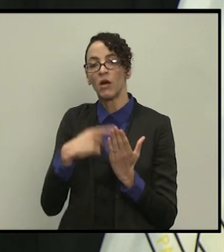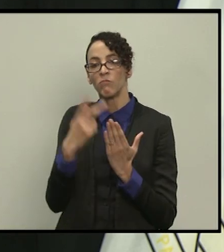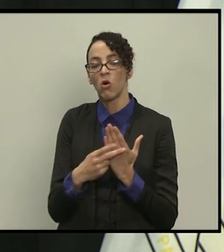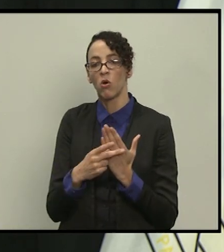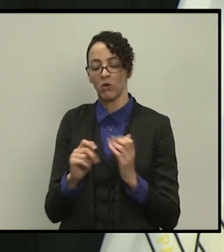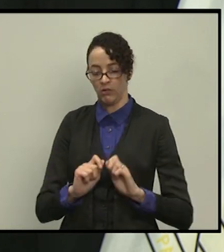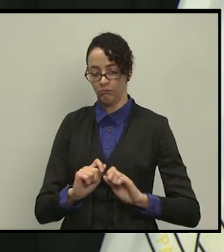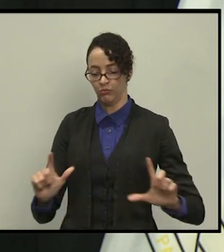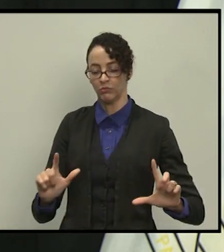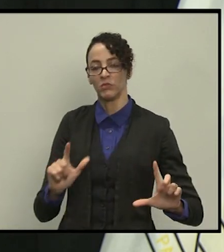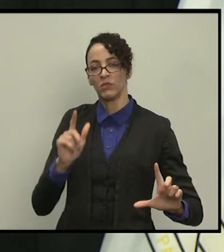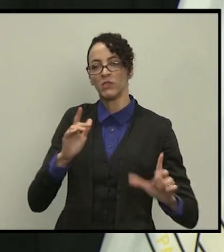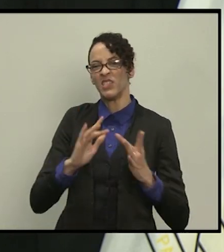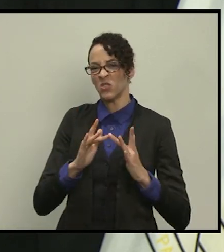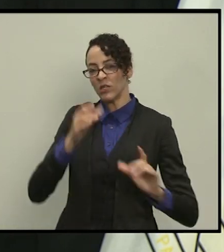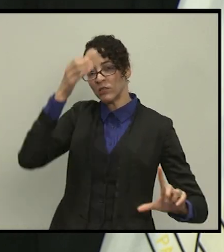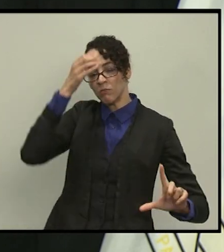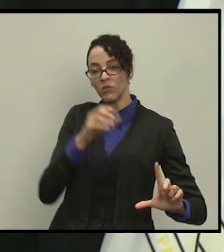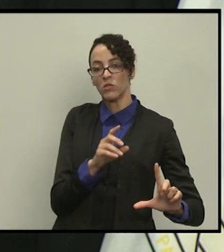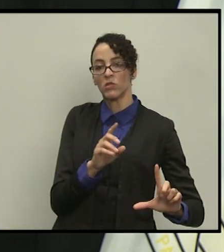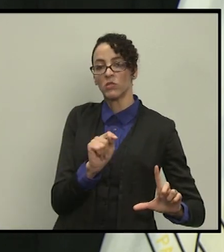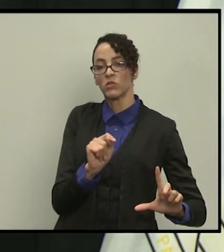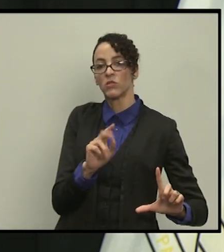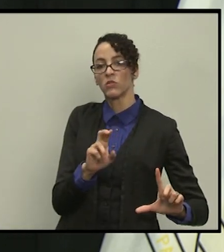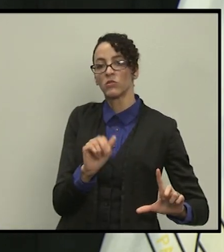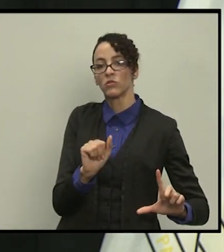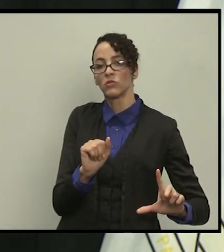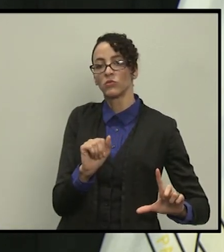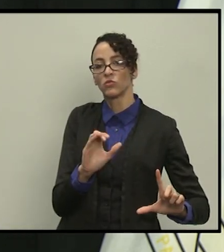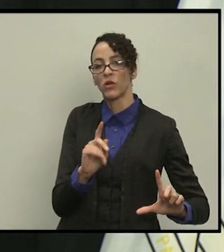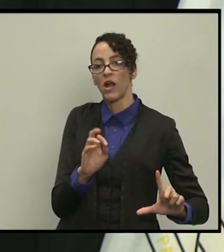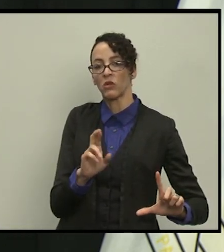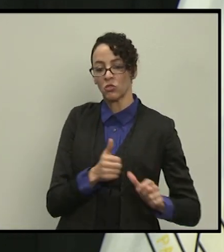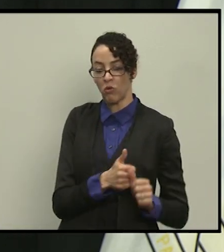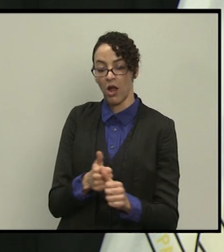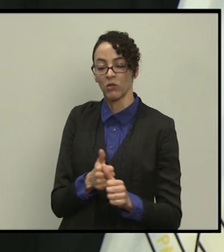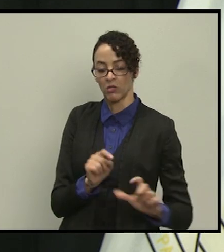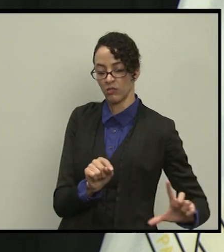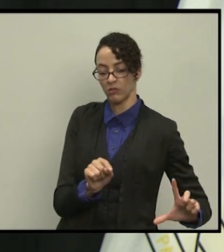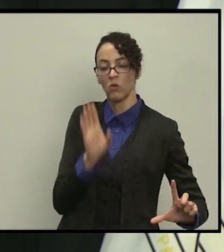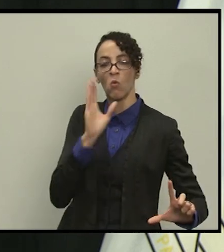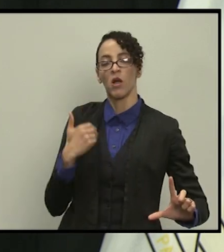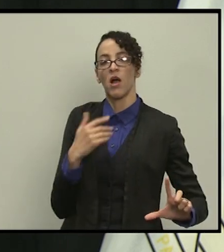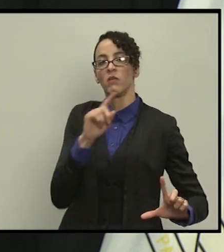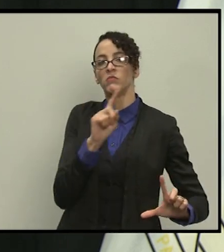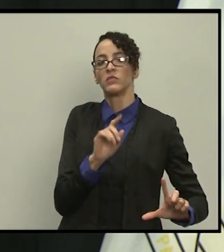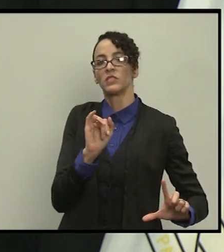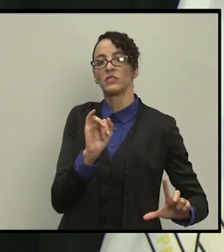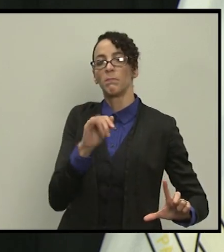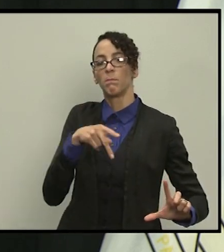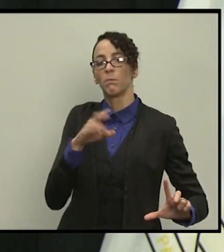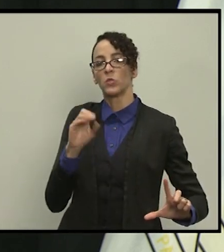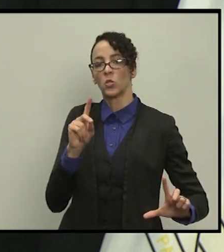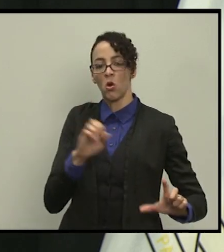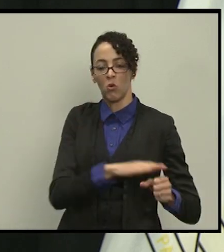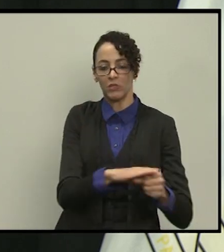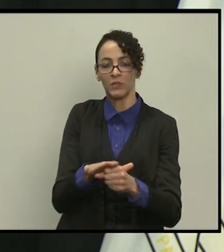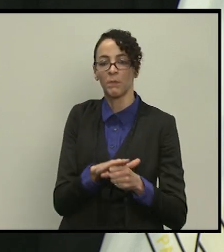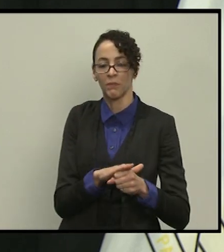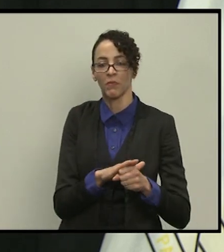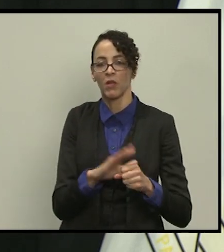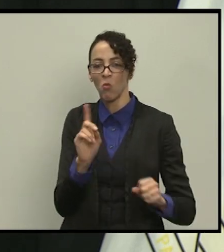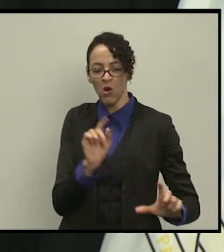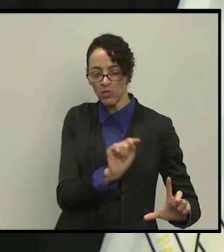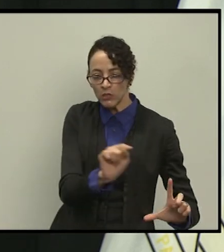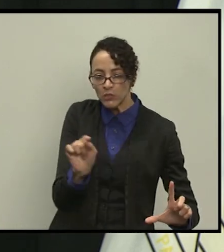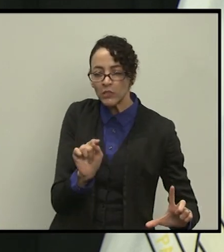code of where people are, sadly, who are diagnosed with coronavirus, what